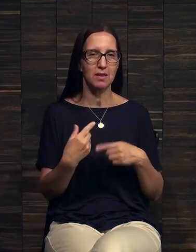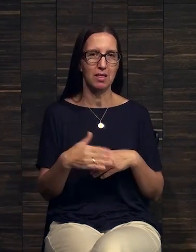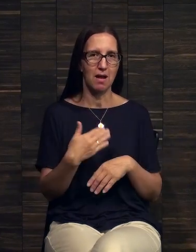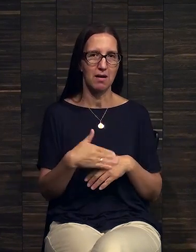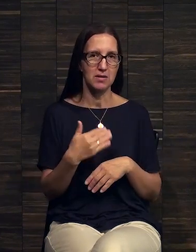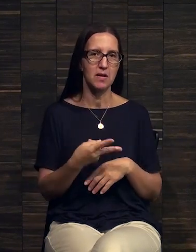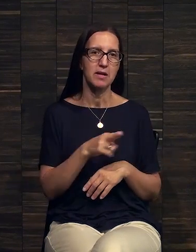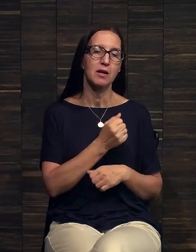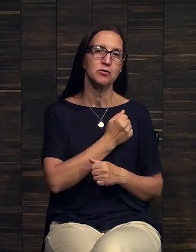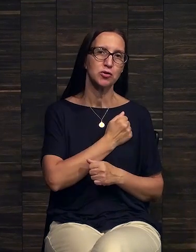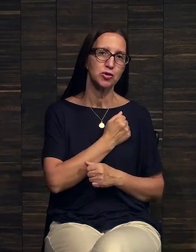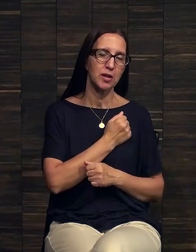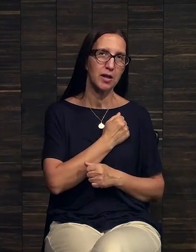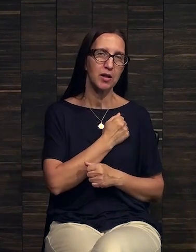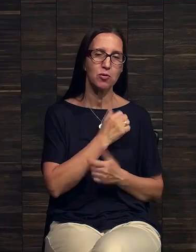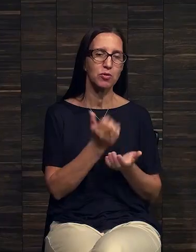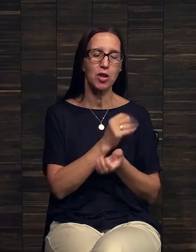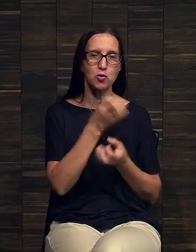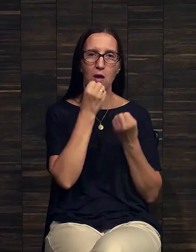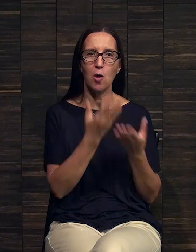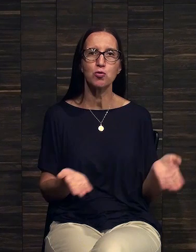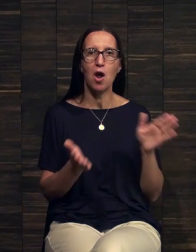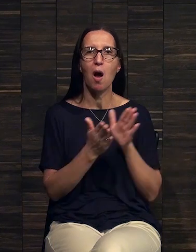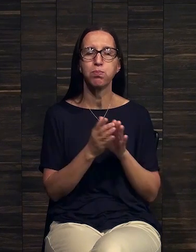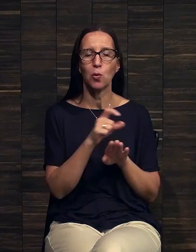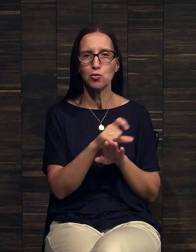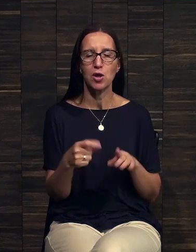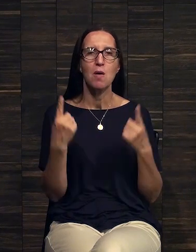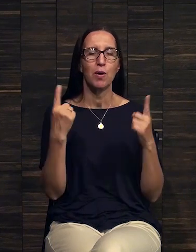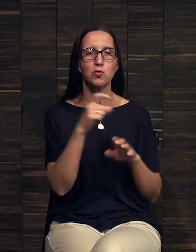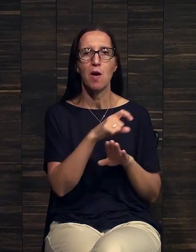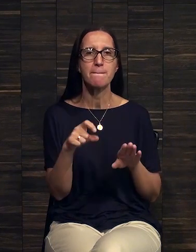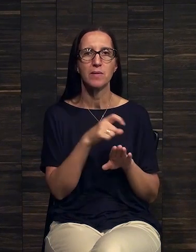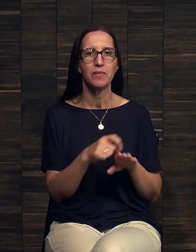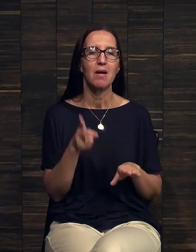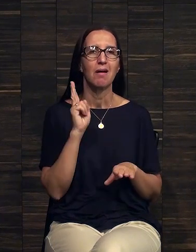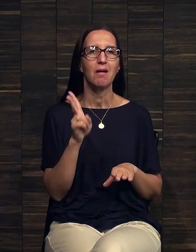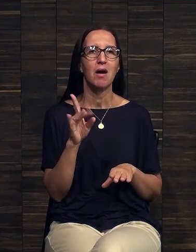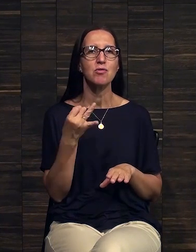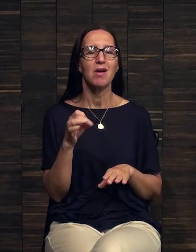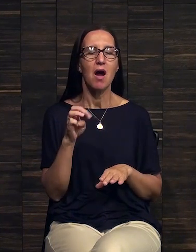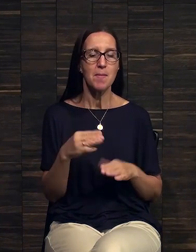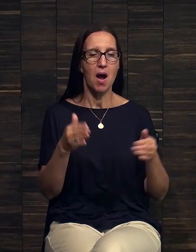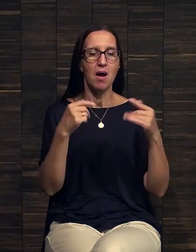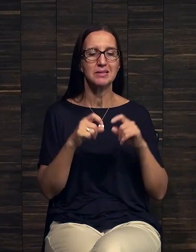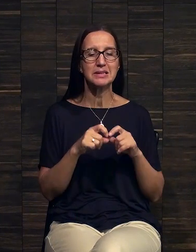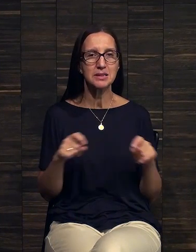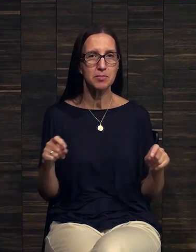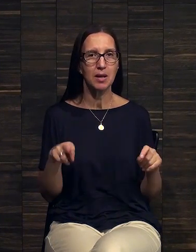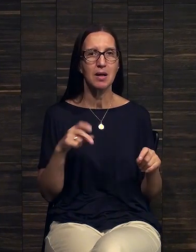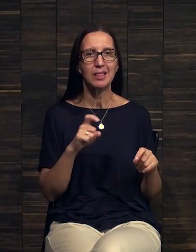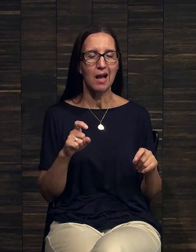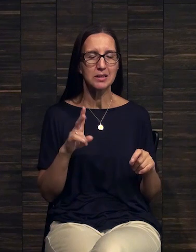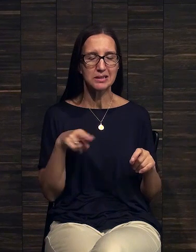And, but I didn't find a good cover page. In the very big letters, it is written crime.